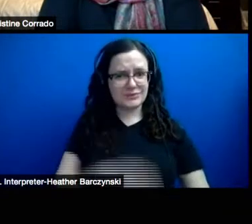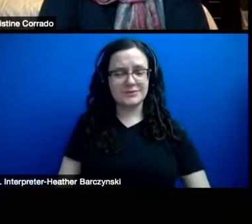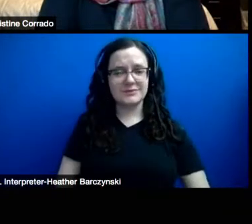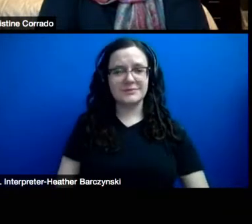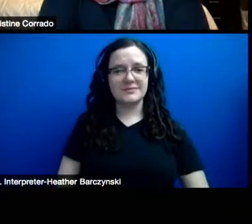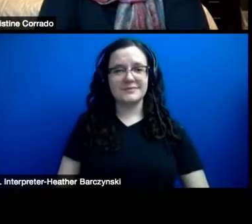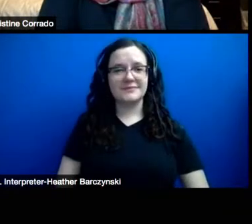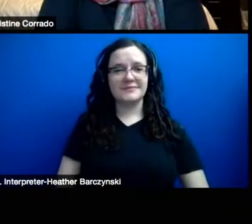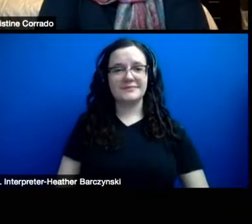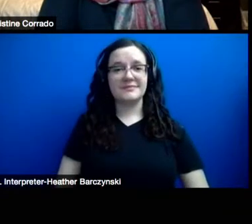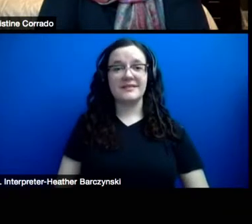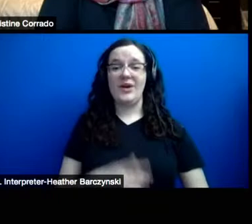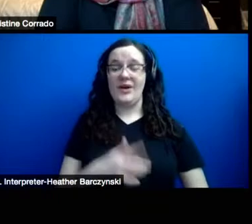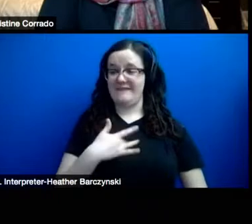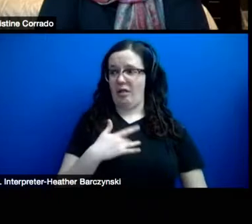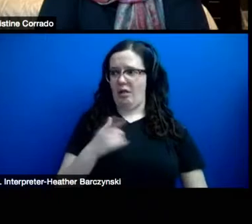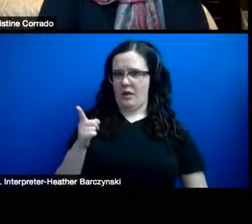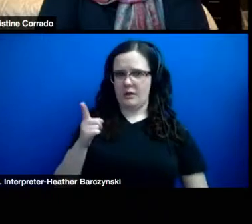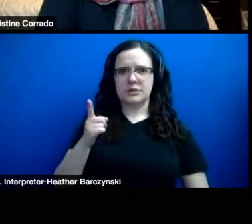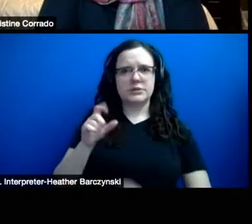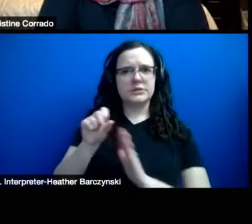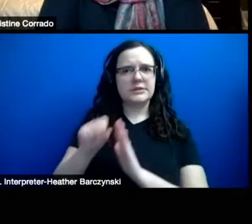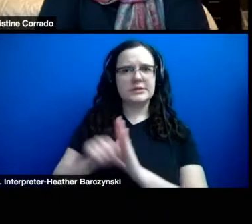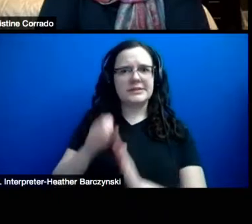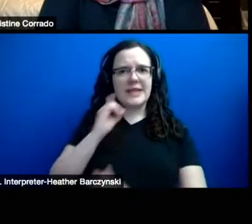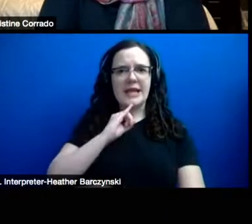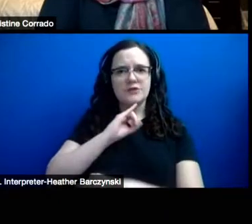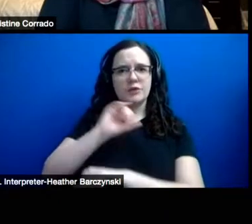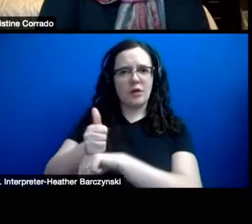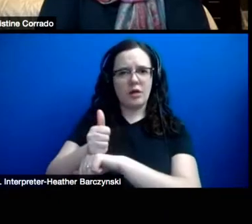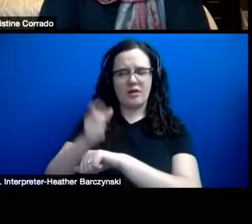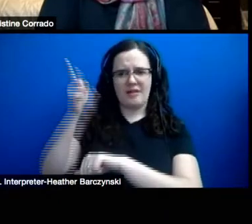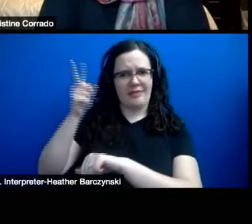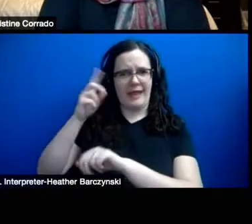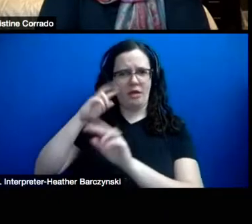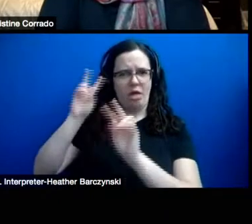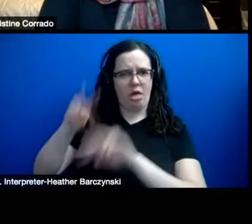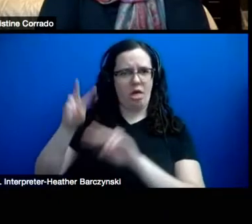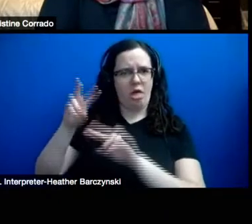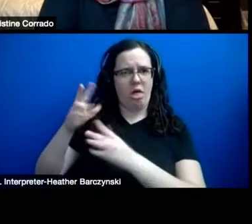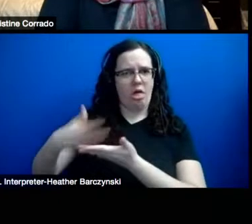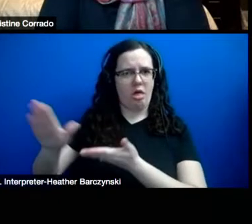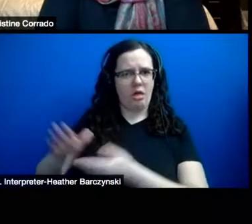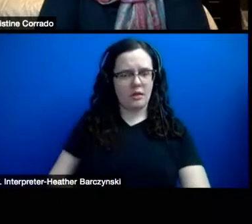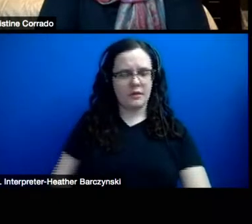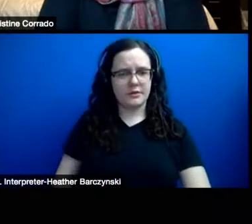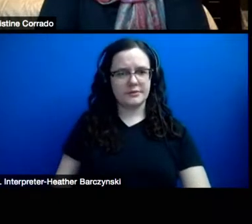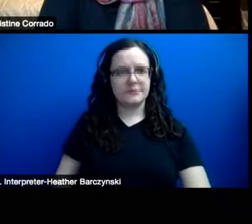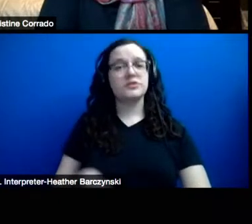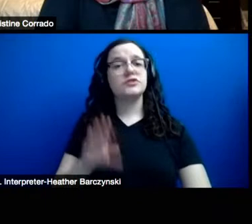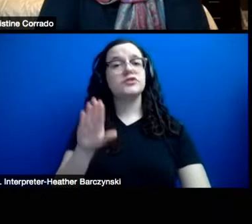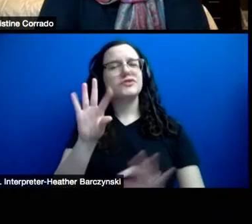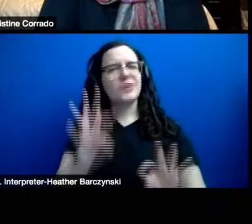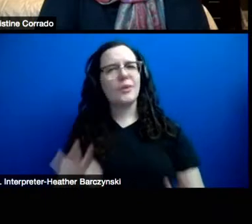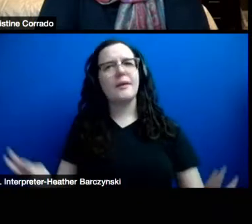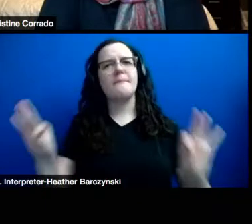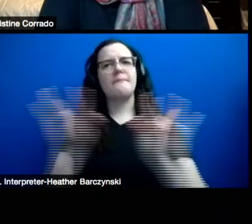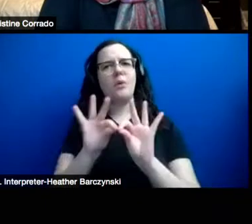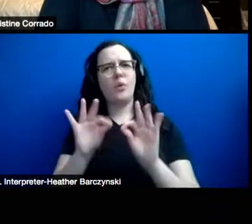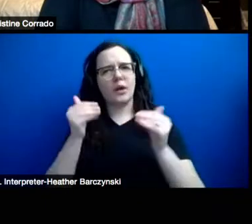of the state of Israel had been delegitimized. It's important to honor